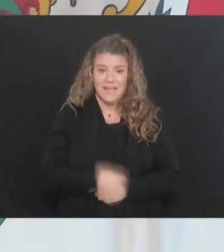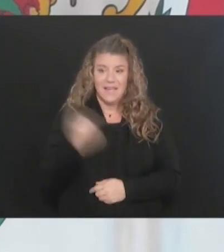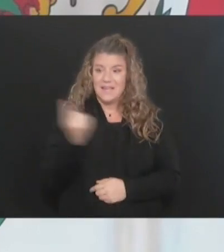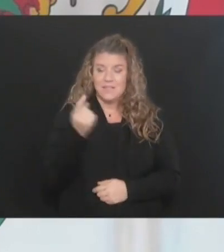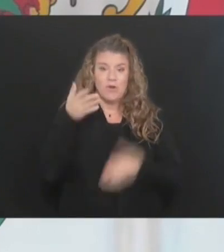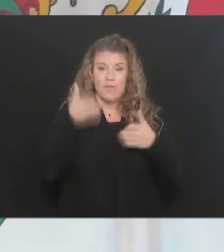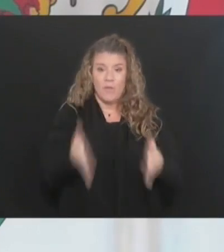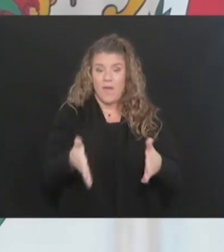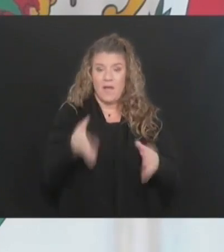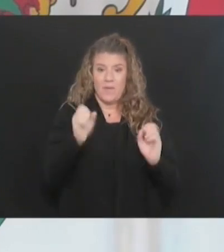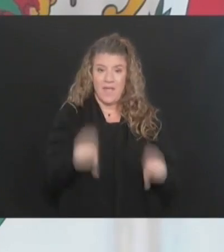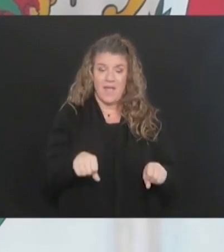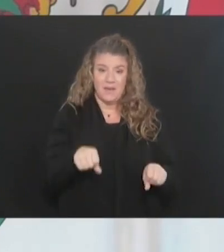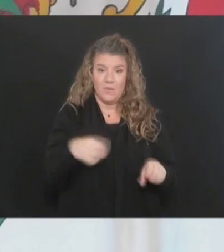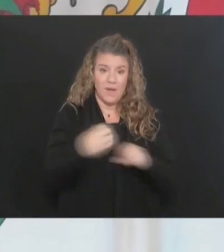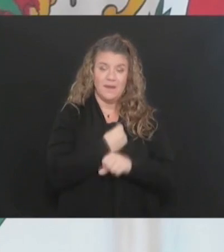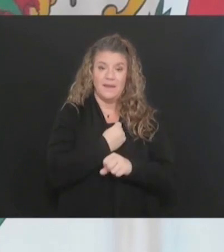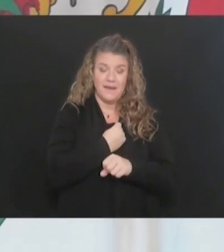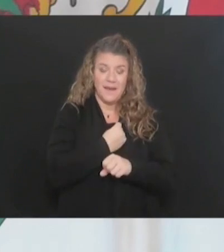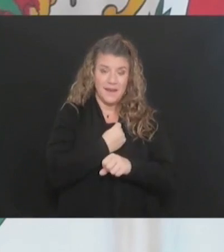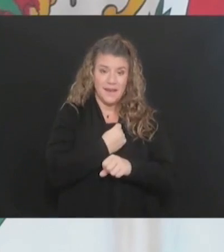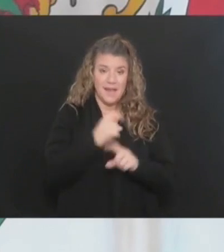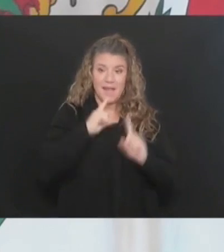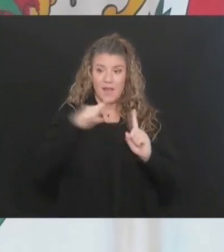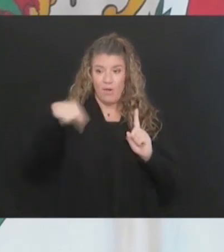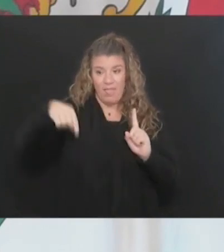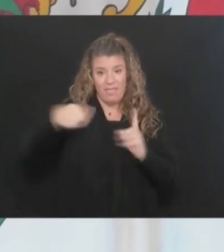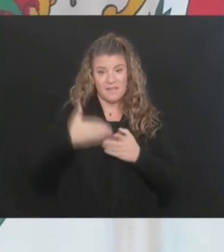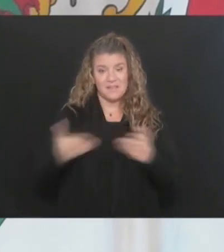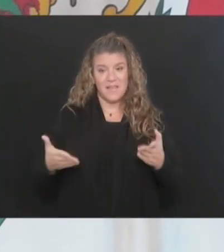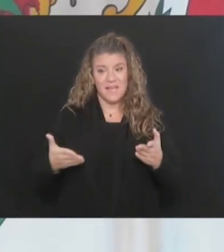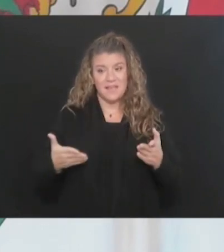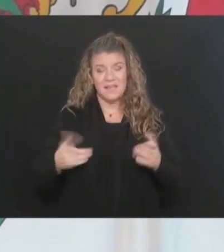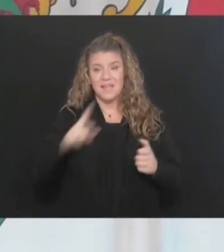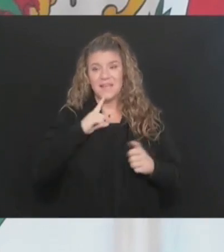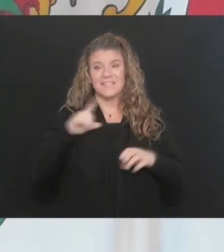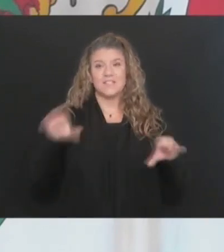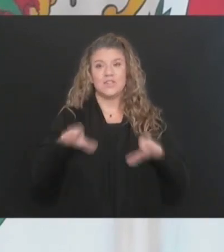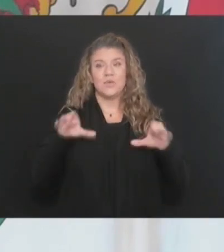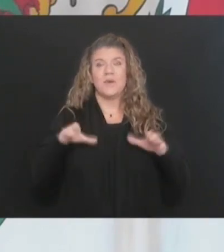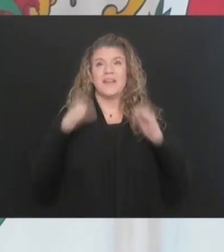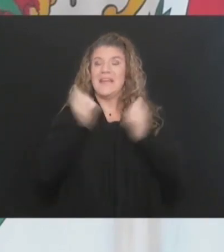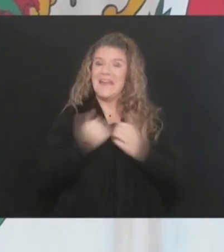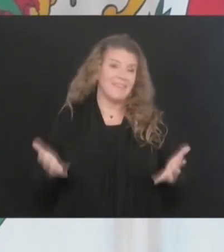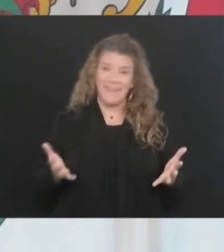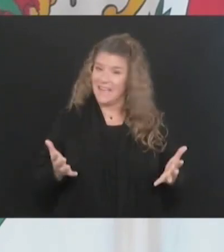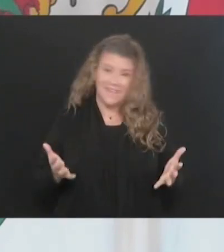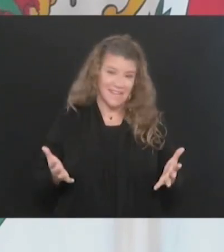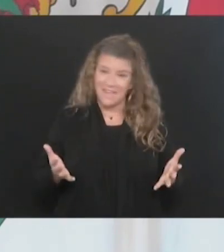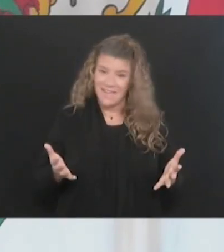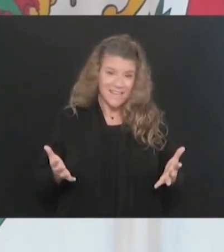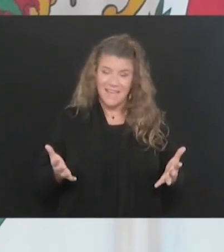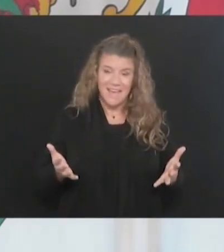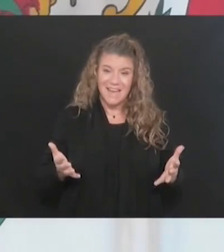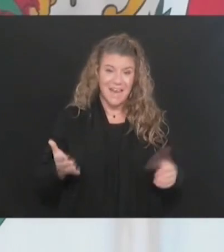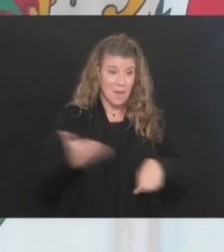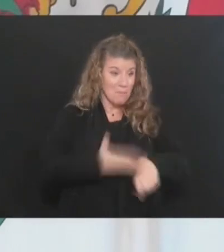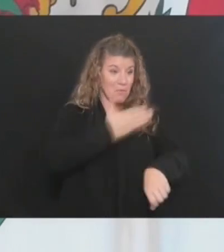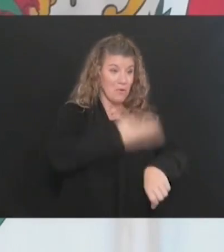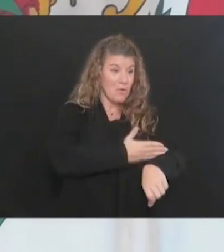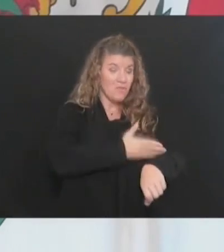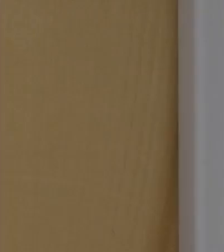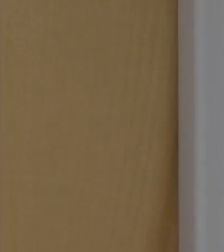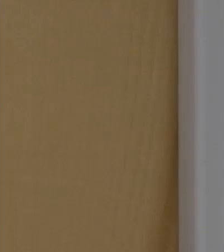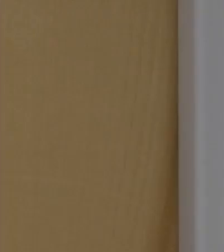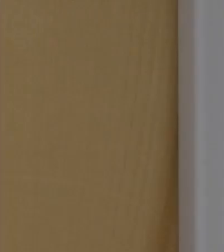this. And this thing is doing anything but getting better. It continues to get